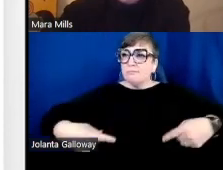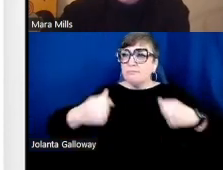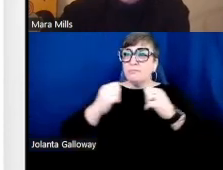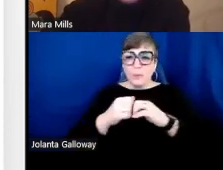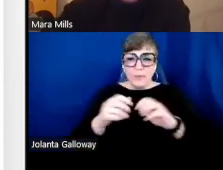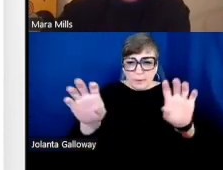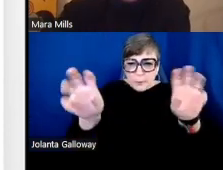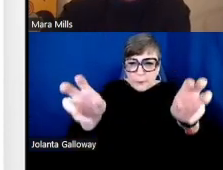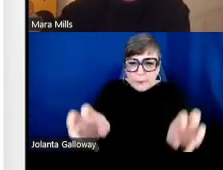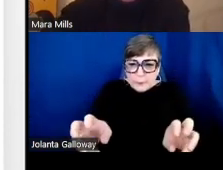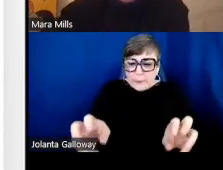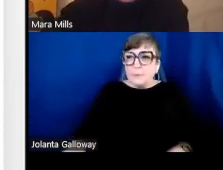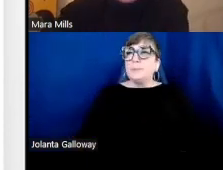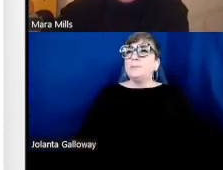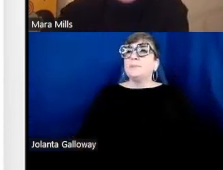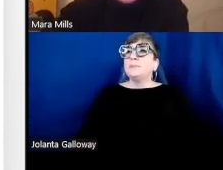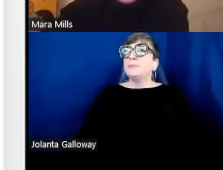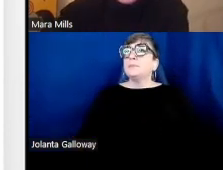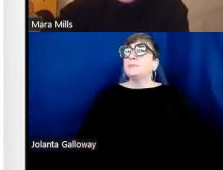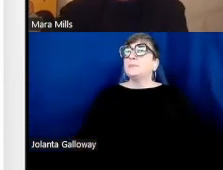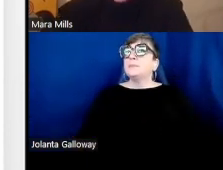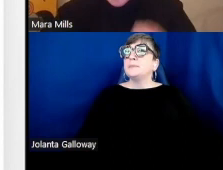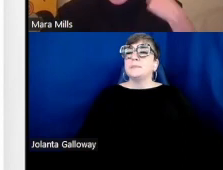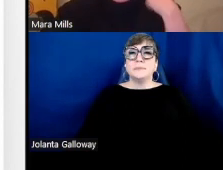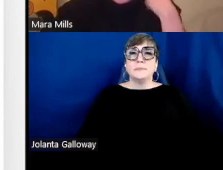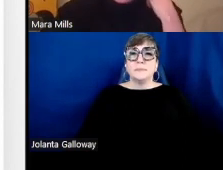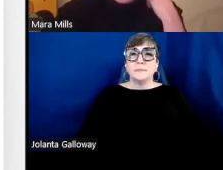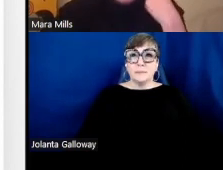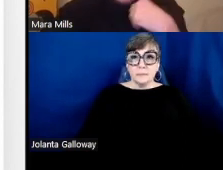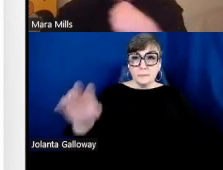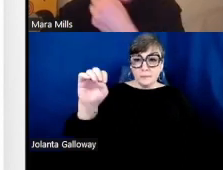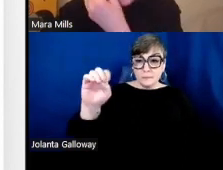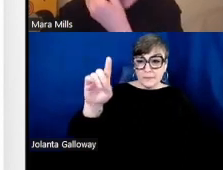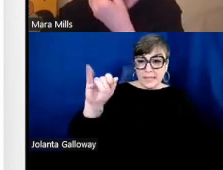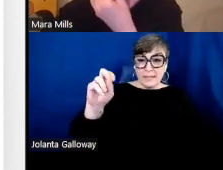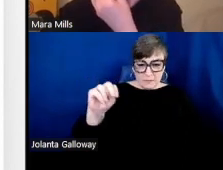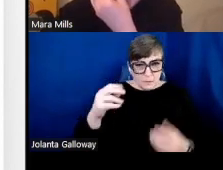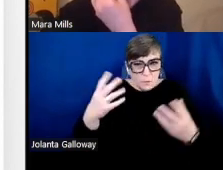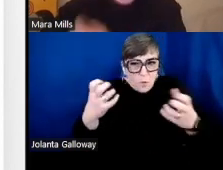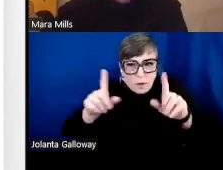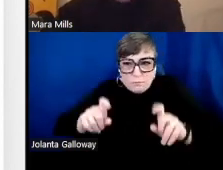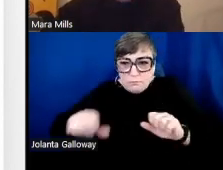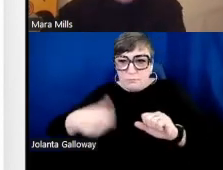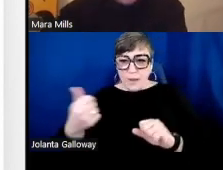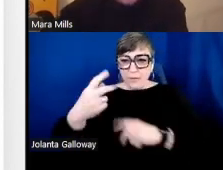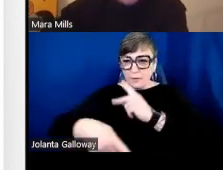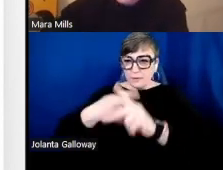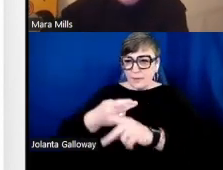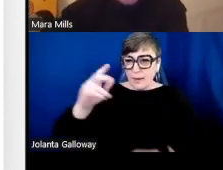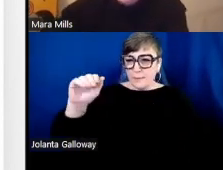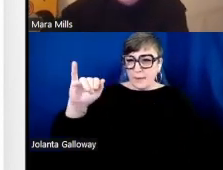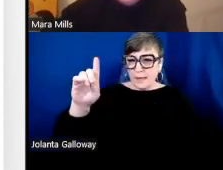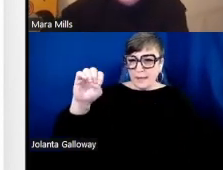edison was also interested in testing other kinds of aids his assistant wrote a letter to inventor hugo